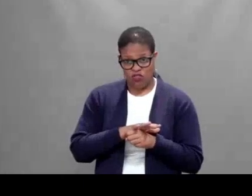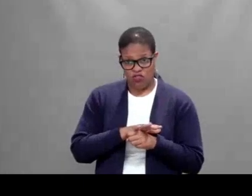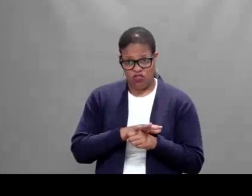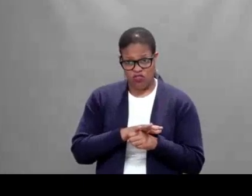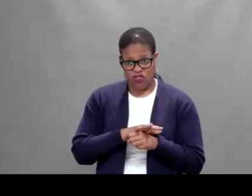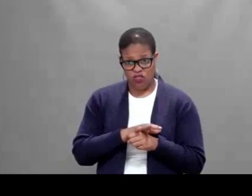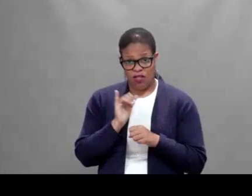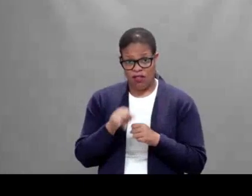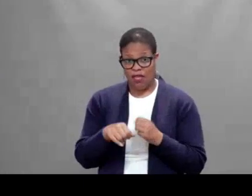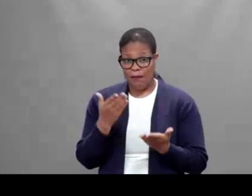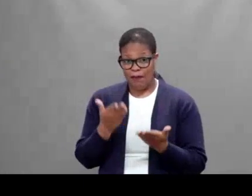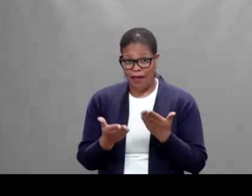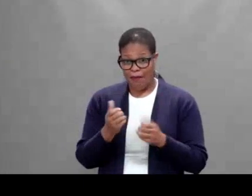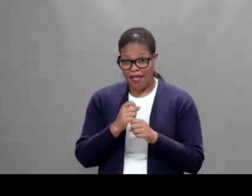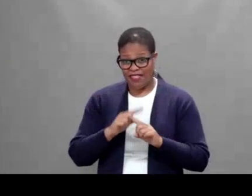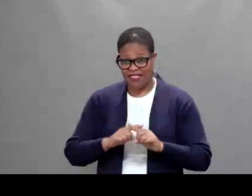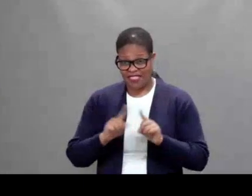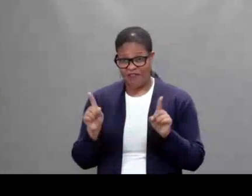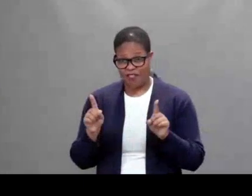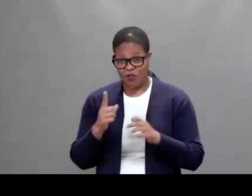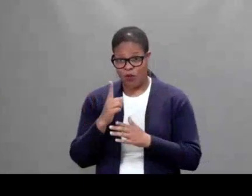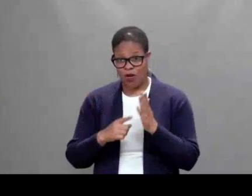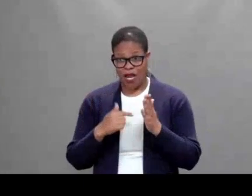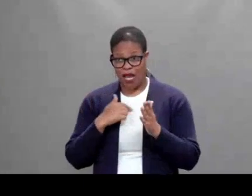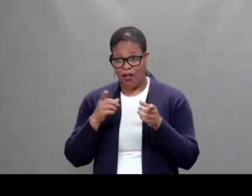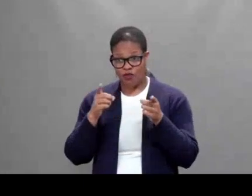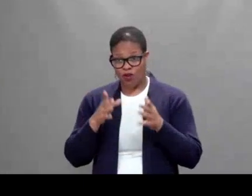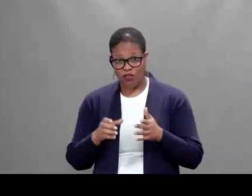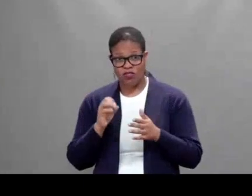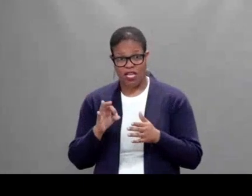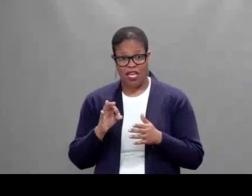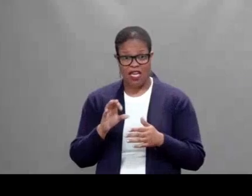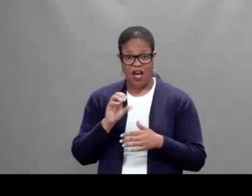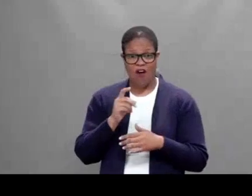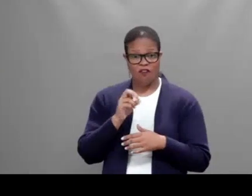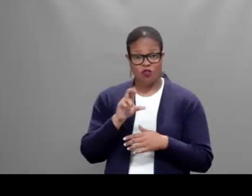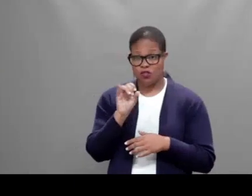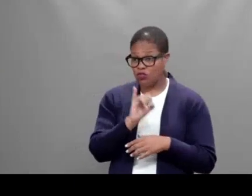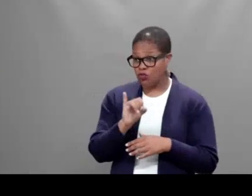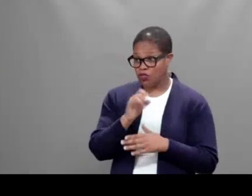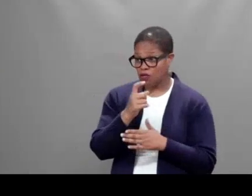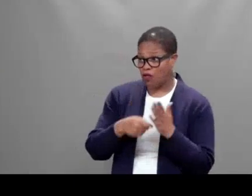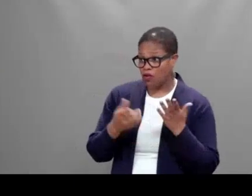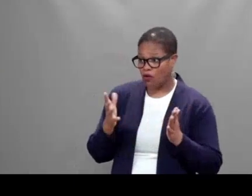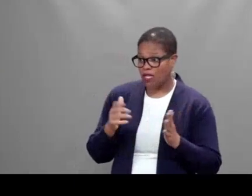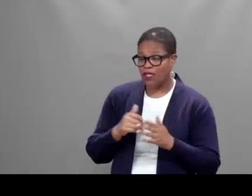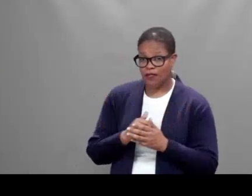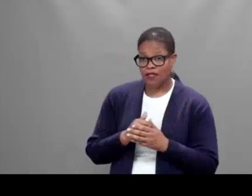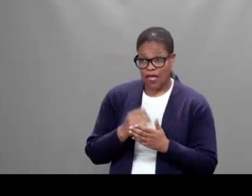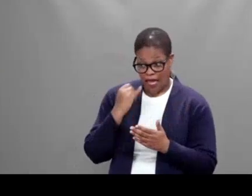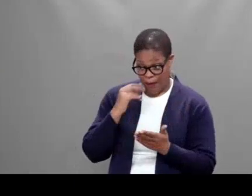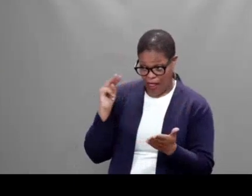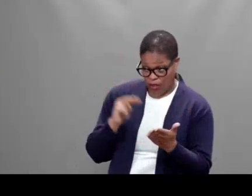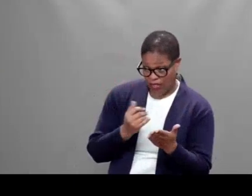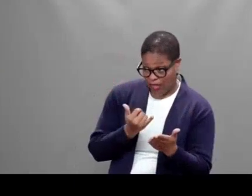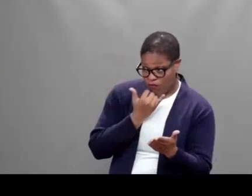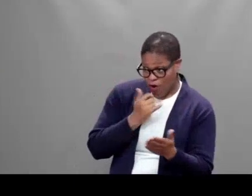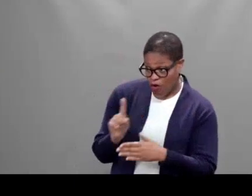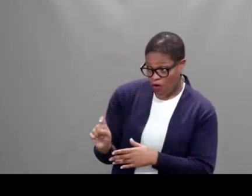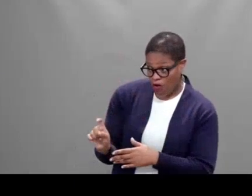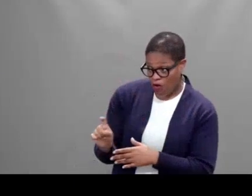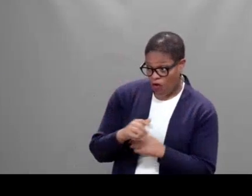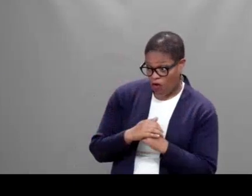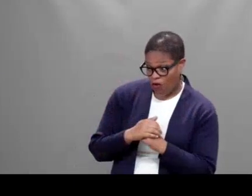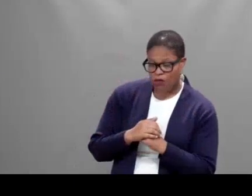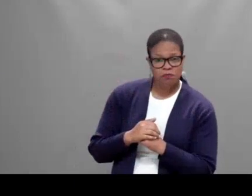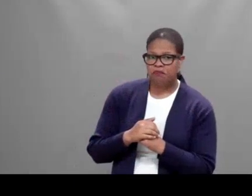And that might make a difference in terms of what our directors and officers insurance costs. Sure. Am I looking at that wrong? No,